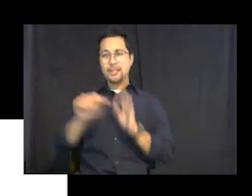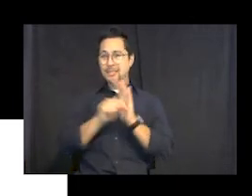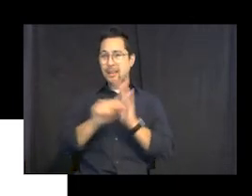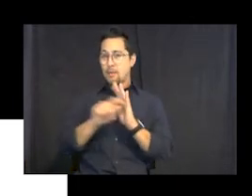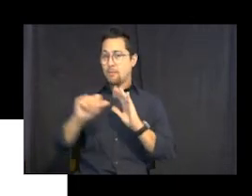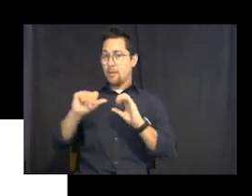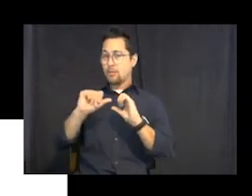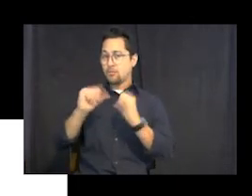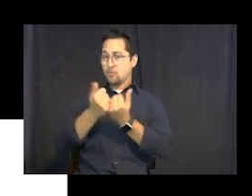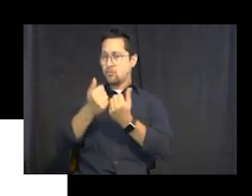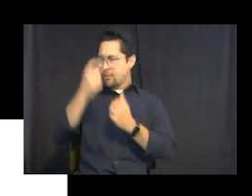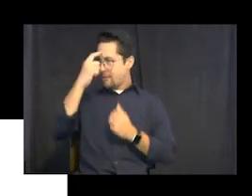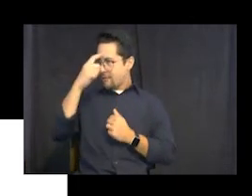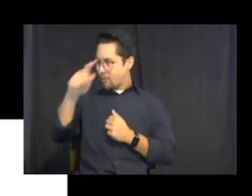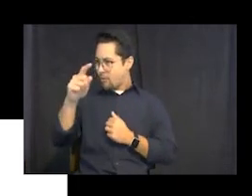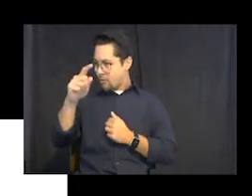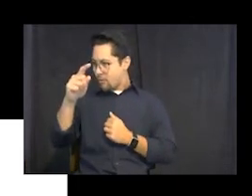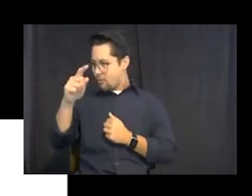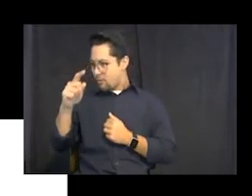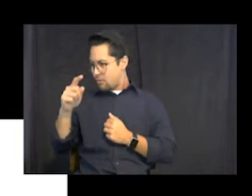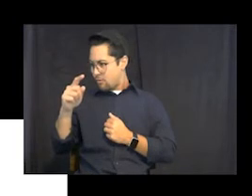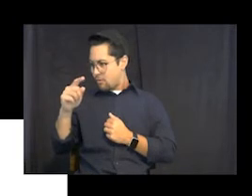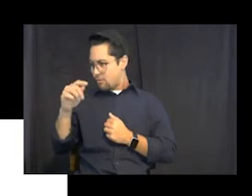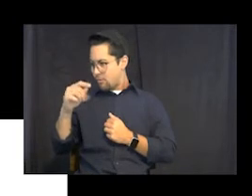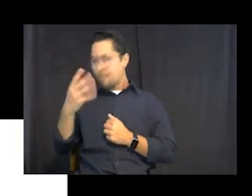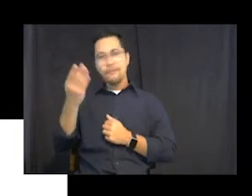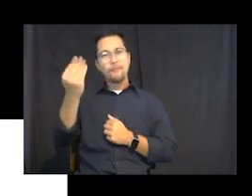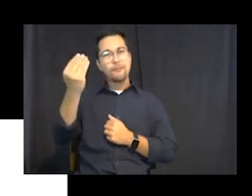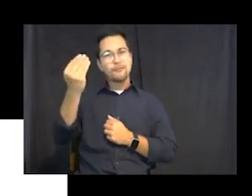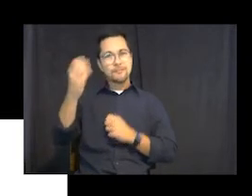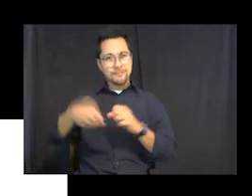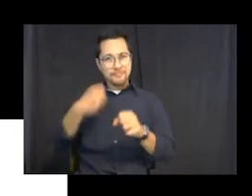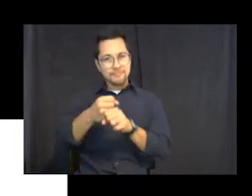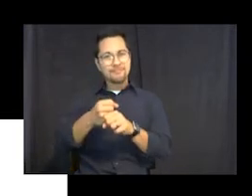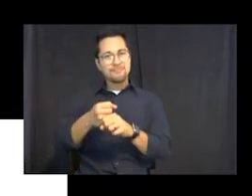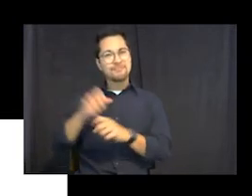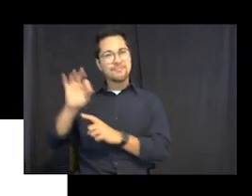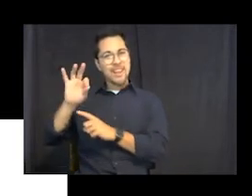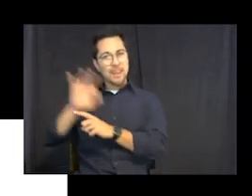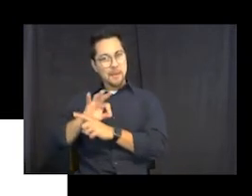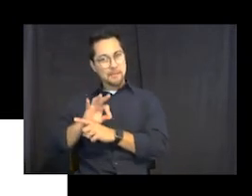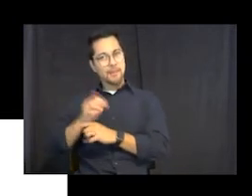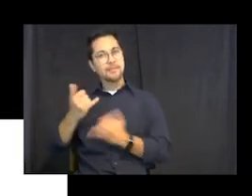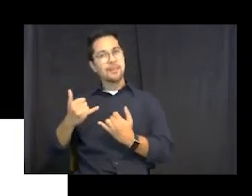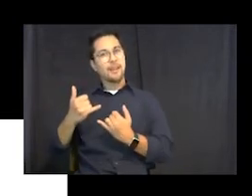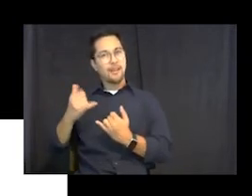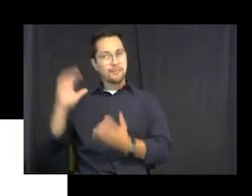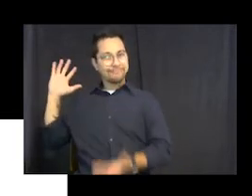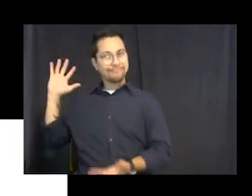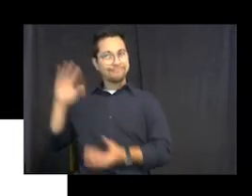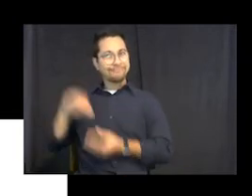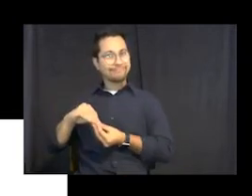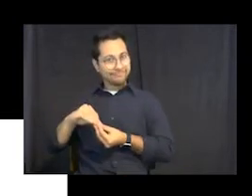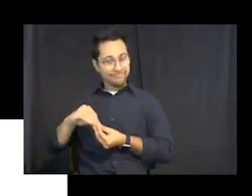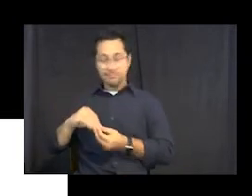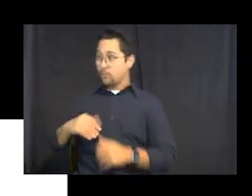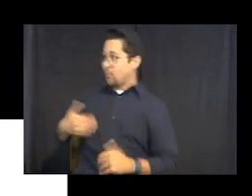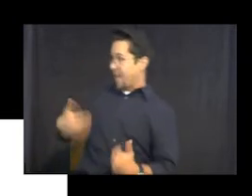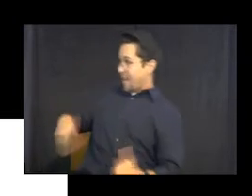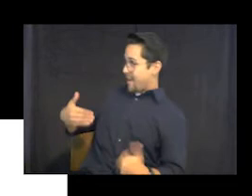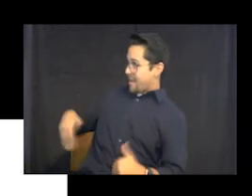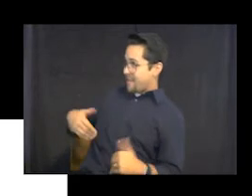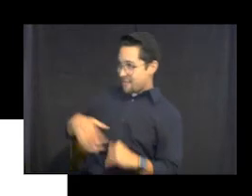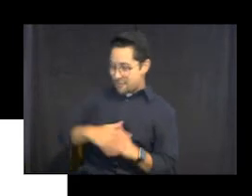Association for 14 years and 9 months now. So